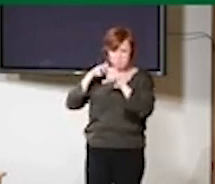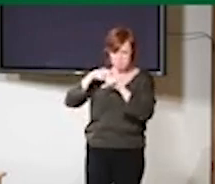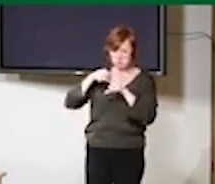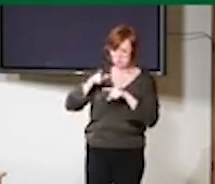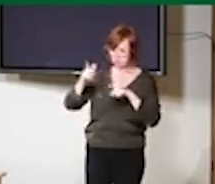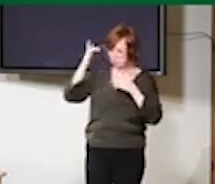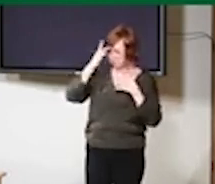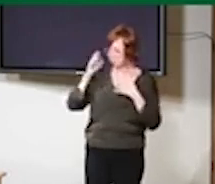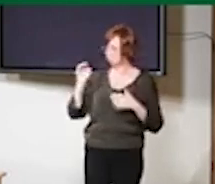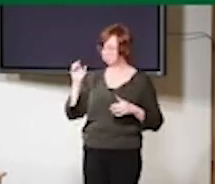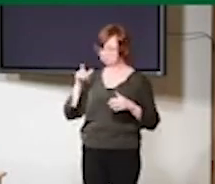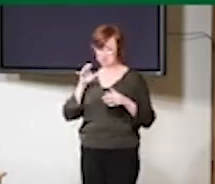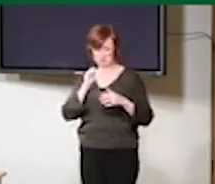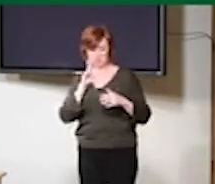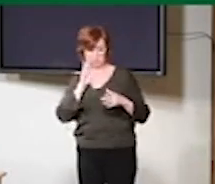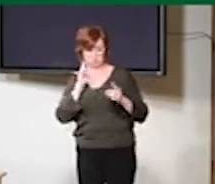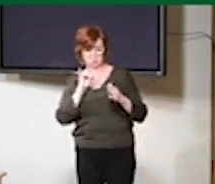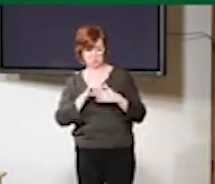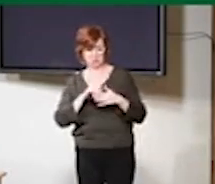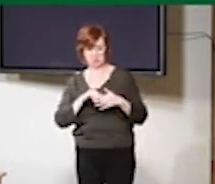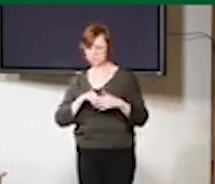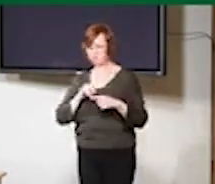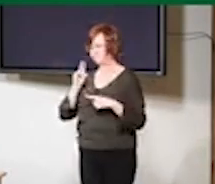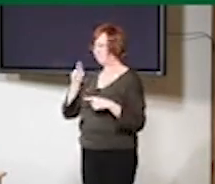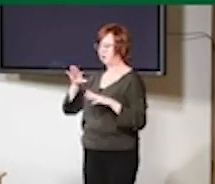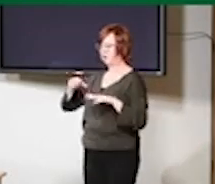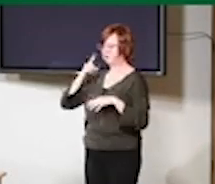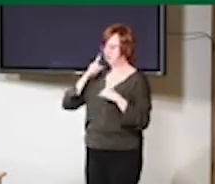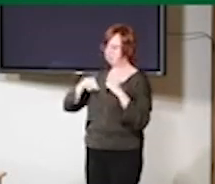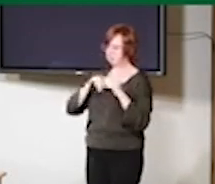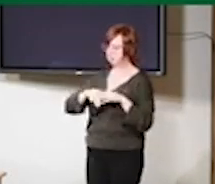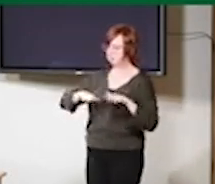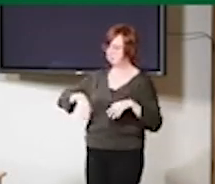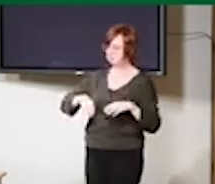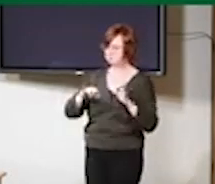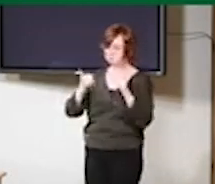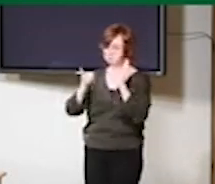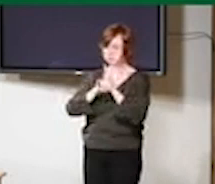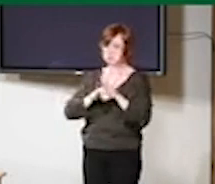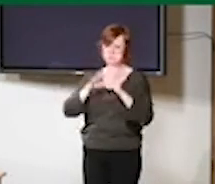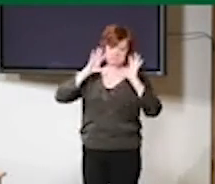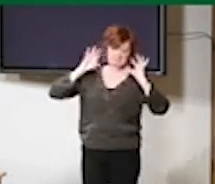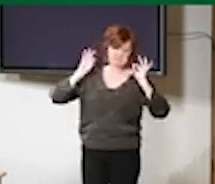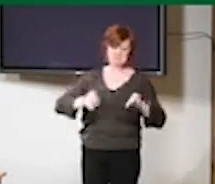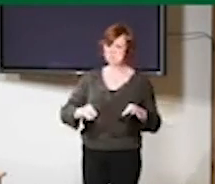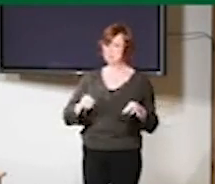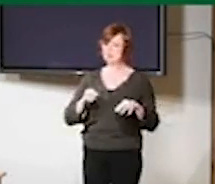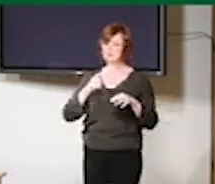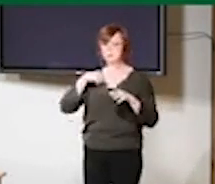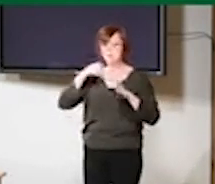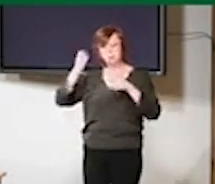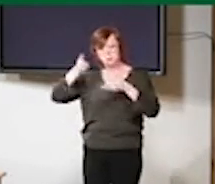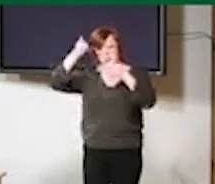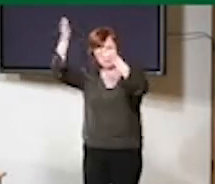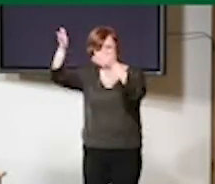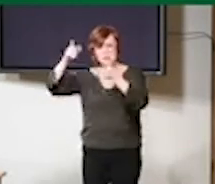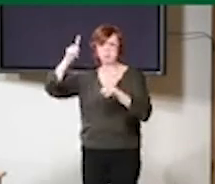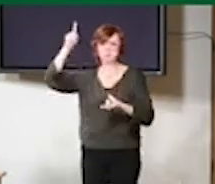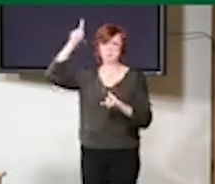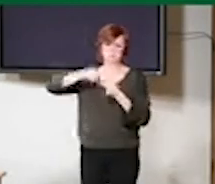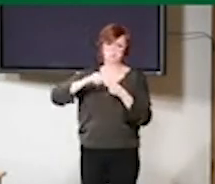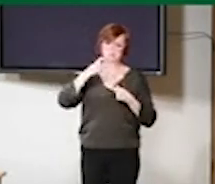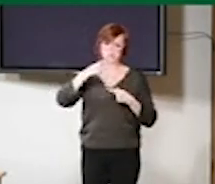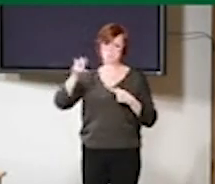check stops, although we have made the recommendation that people should not be traveling interprovincially. I think all provinces